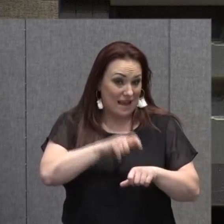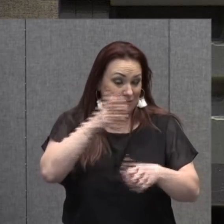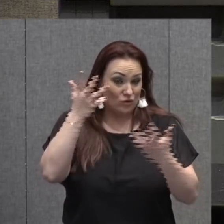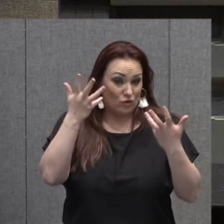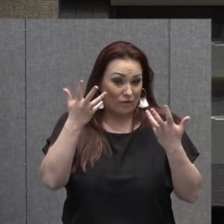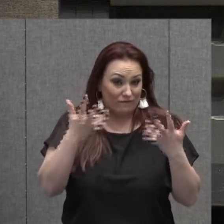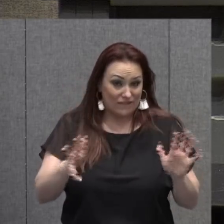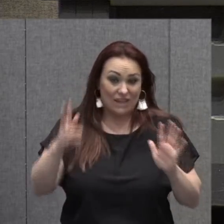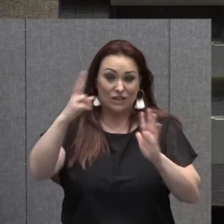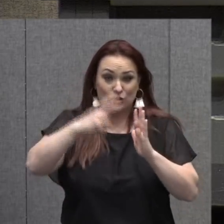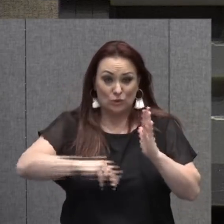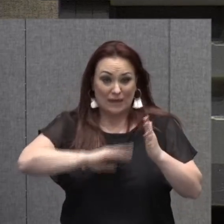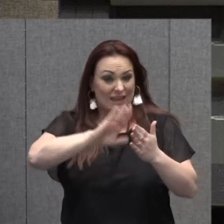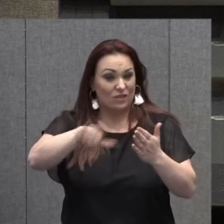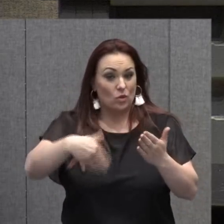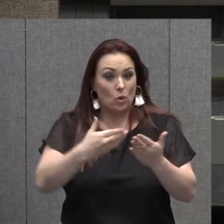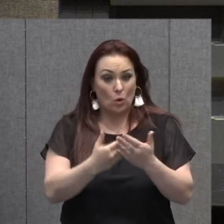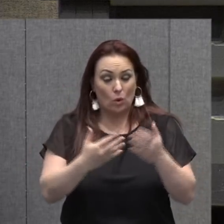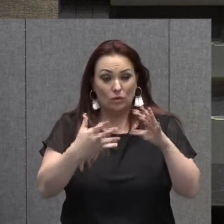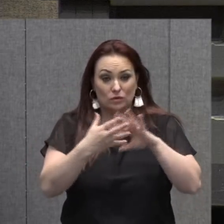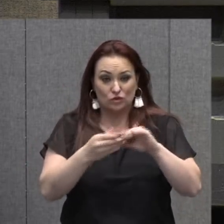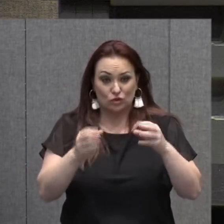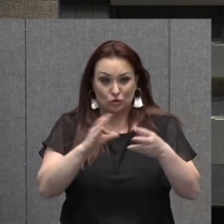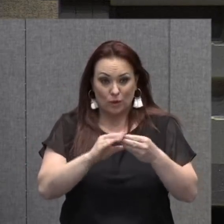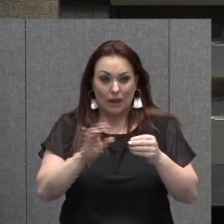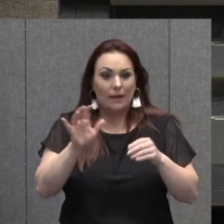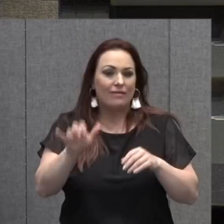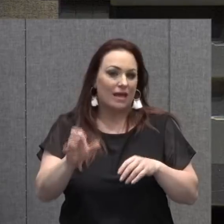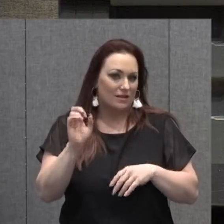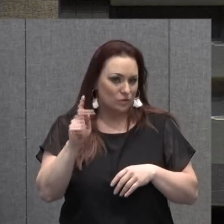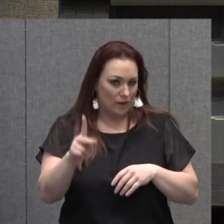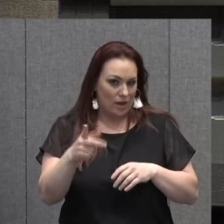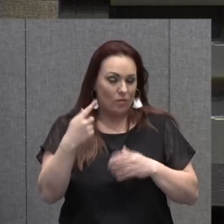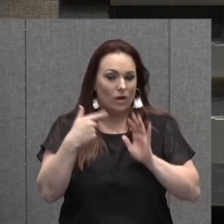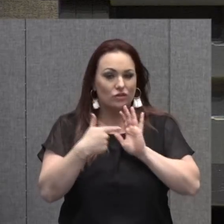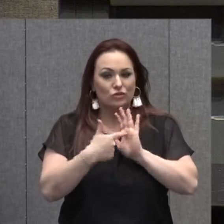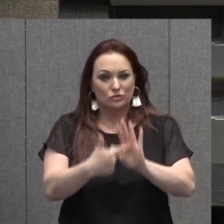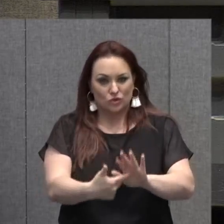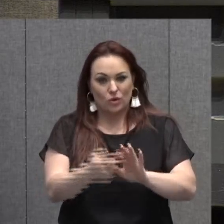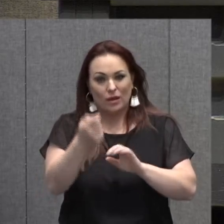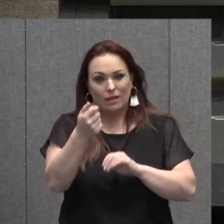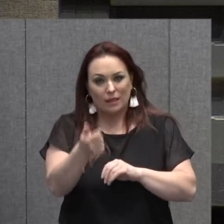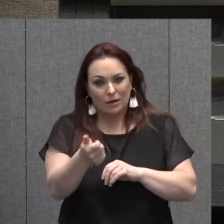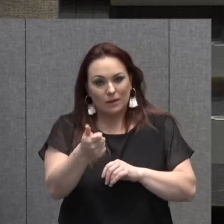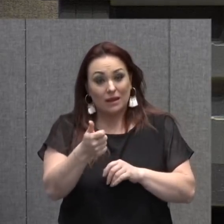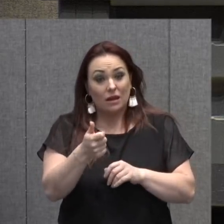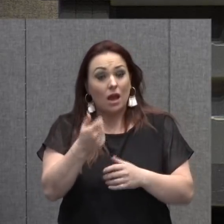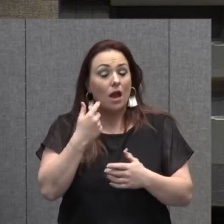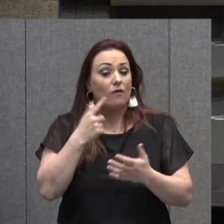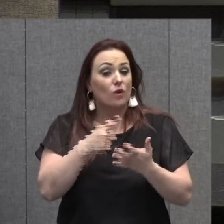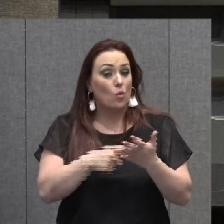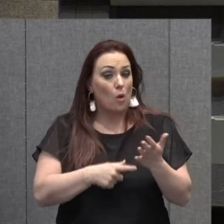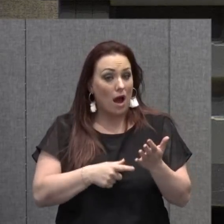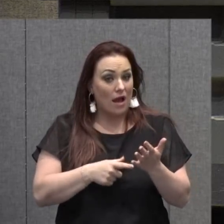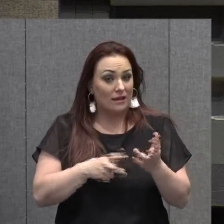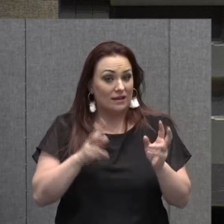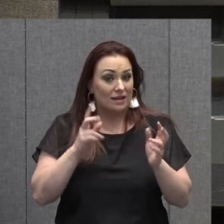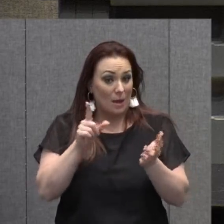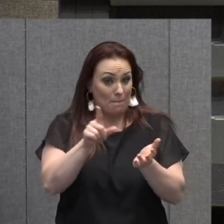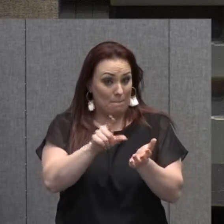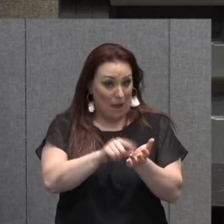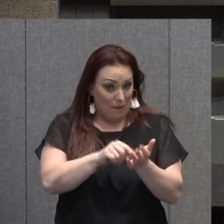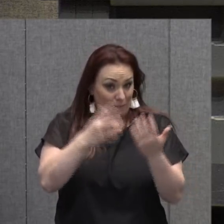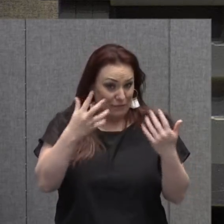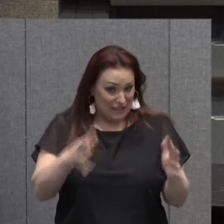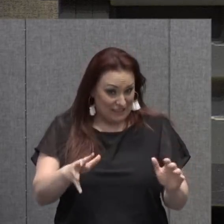whole story, but that's okay. I wanted to show you guys a little bit of what a published, fractured